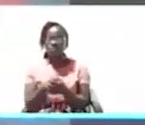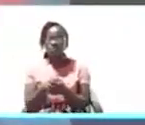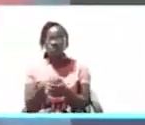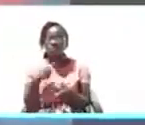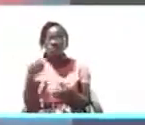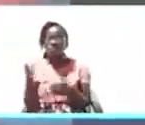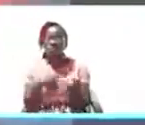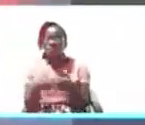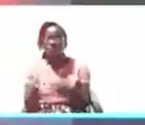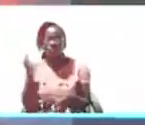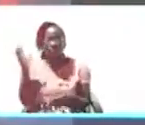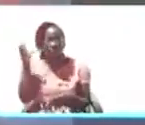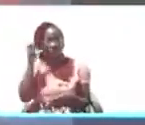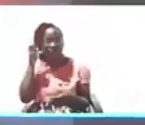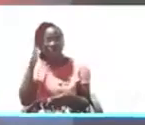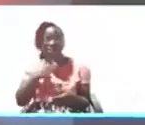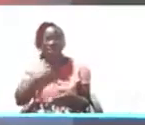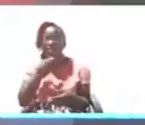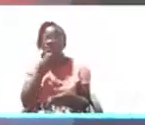Whoever hears my voice at the back,